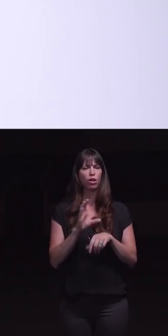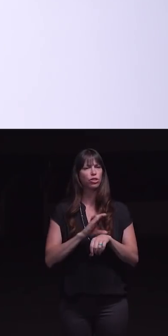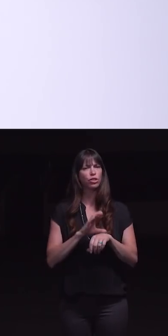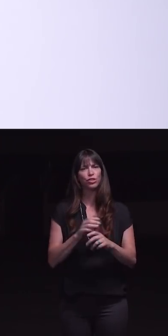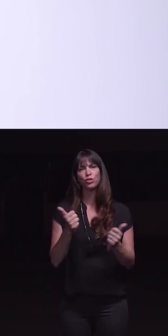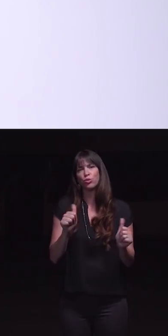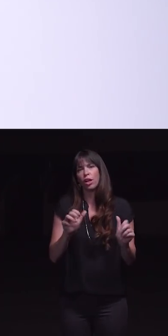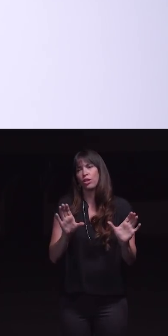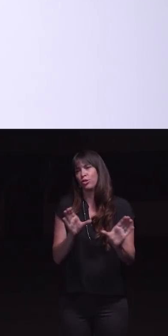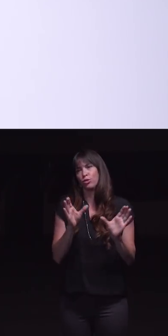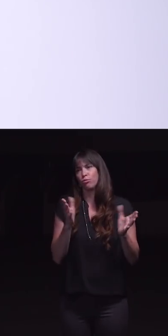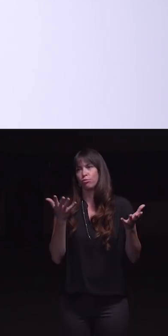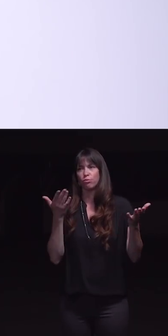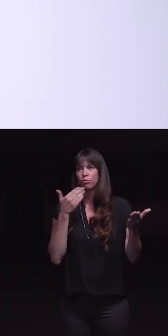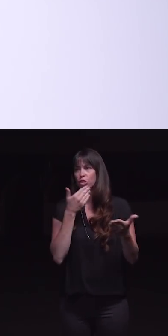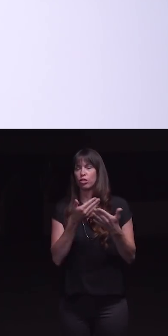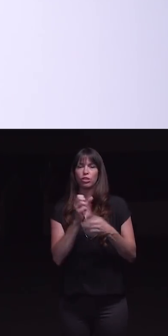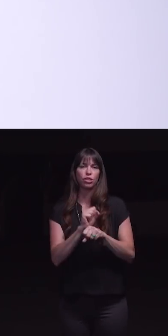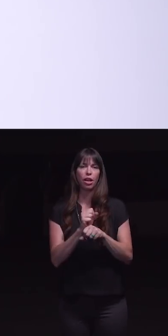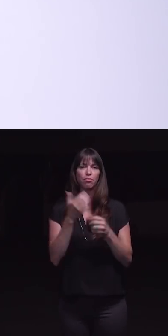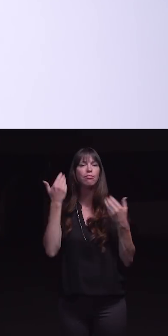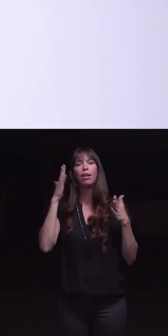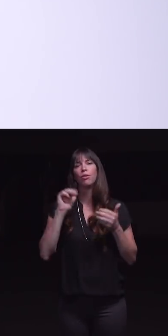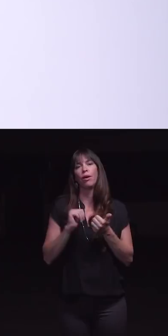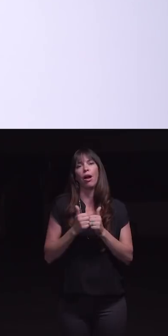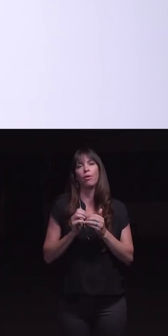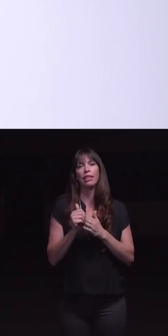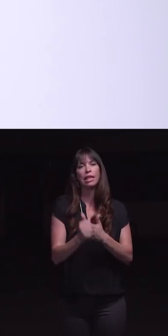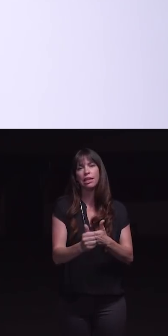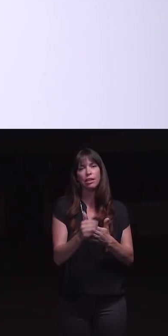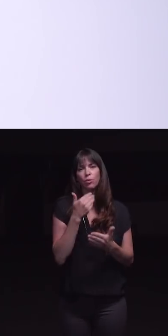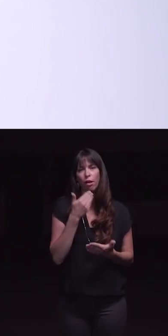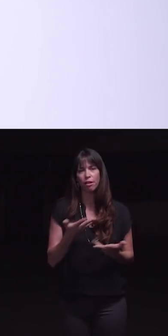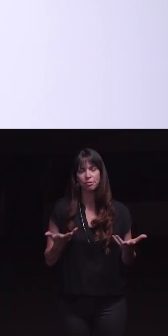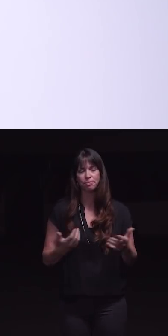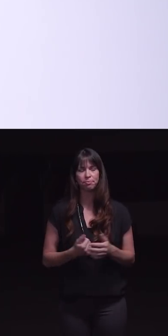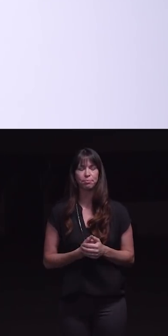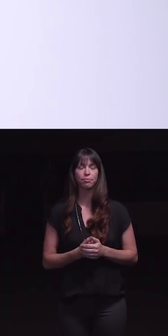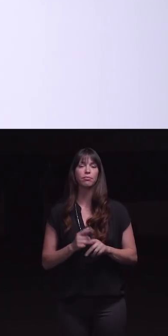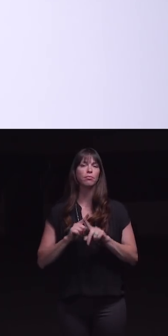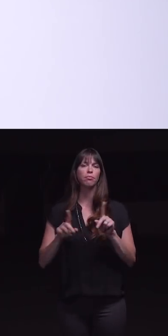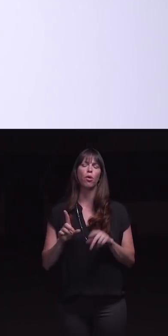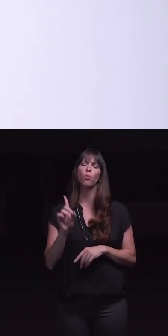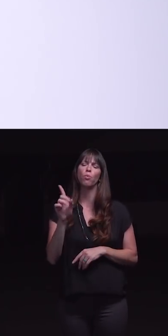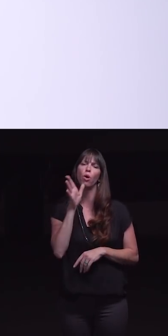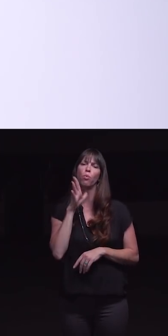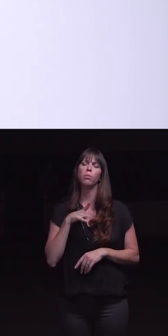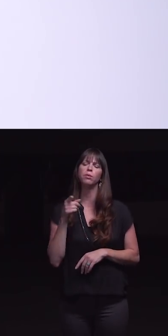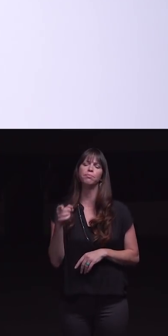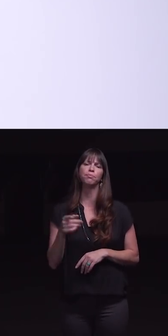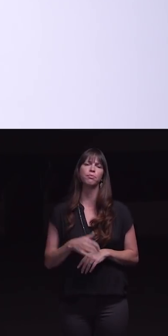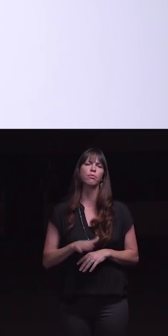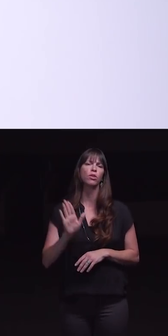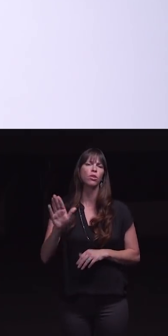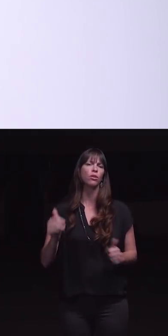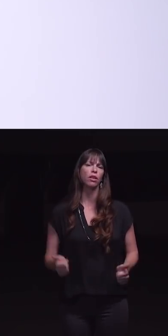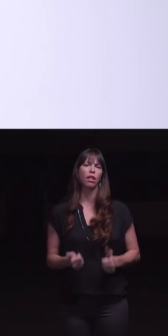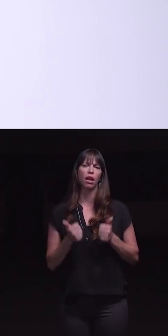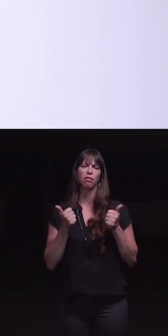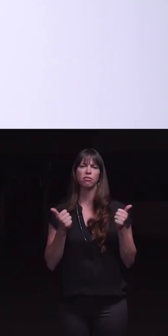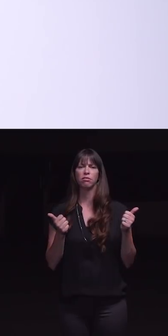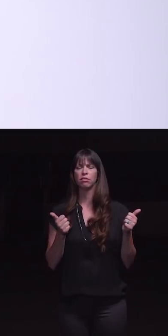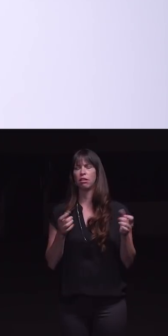trying to do what's right. I didn't know how to lead well. And there was a woman in the church whose life